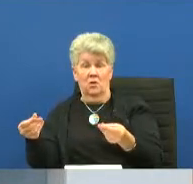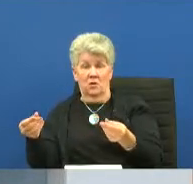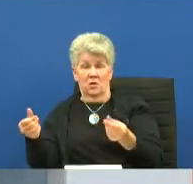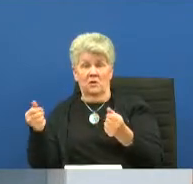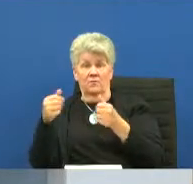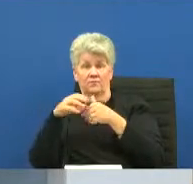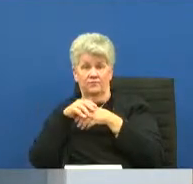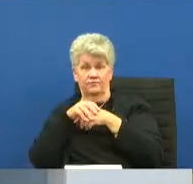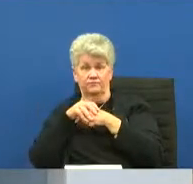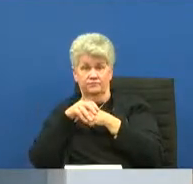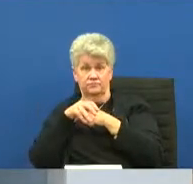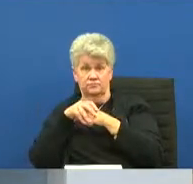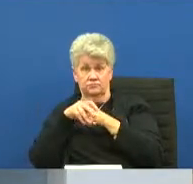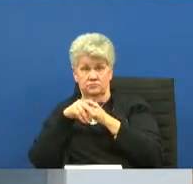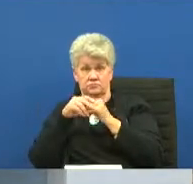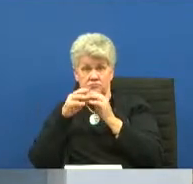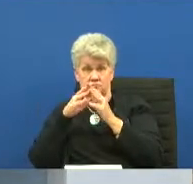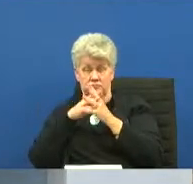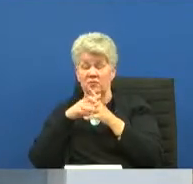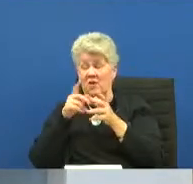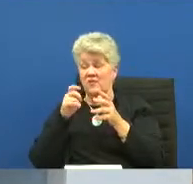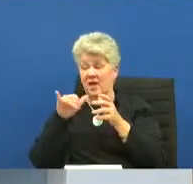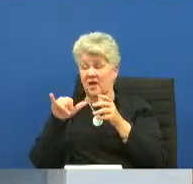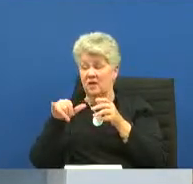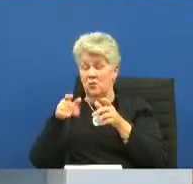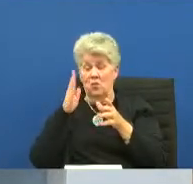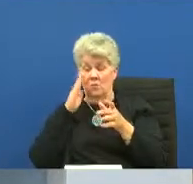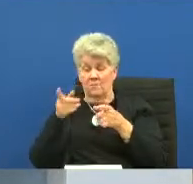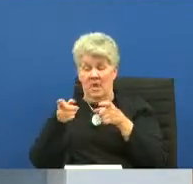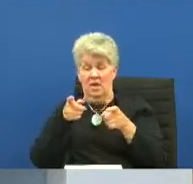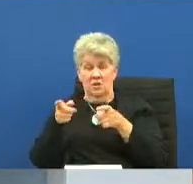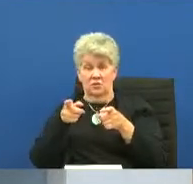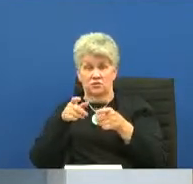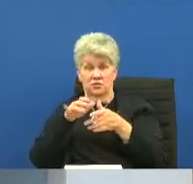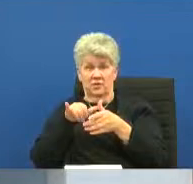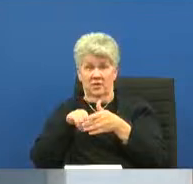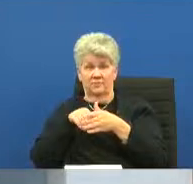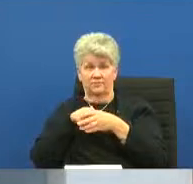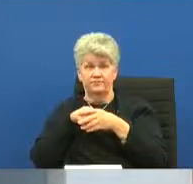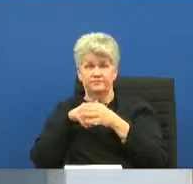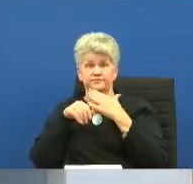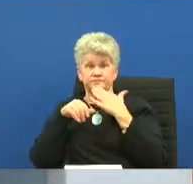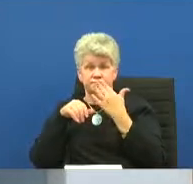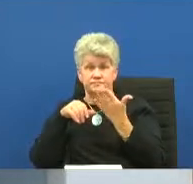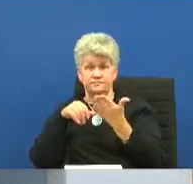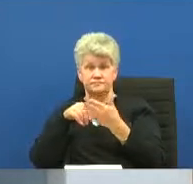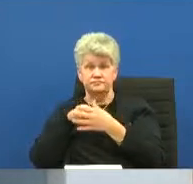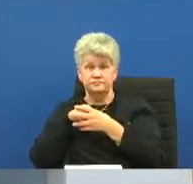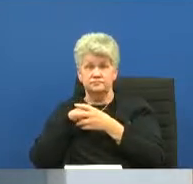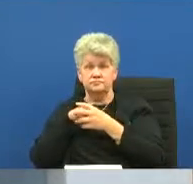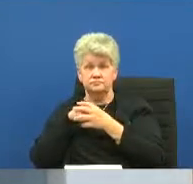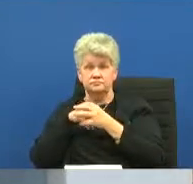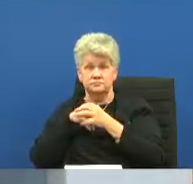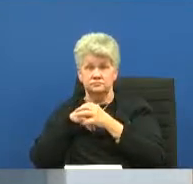Garrett Shaw, Gotcha. and they are the All right. ones that are managing this property out in Prairieville. All right. Thank you. Do you want me to I'll get it from